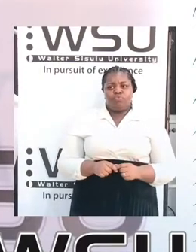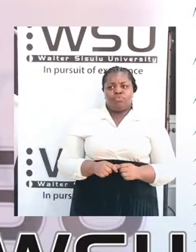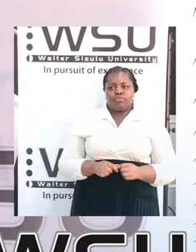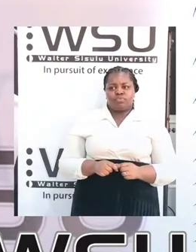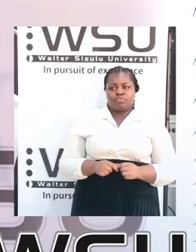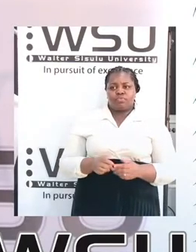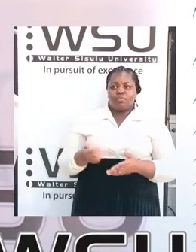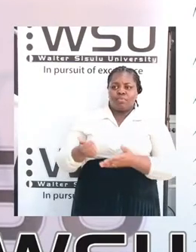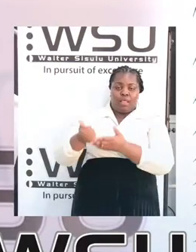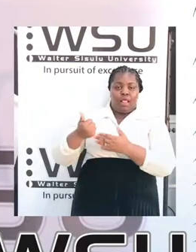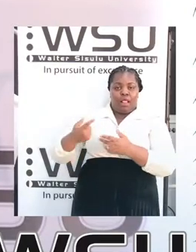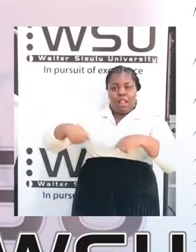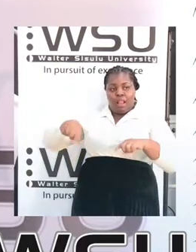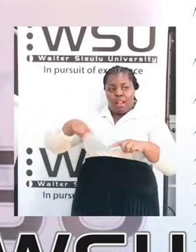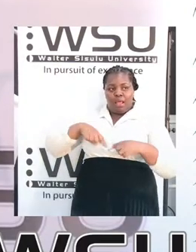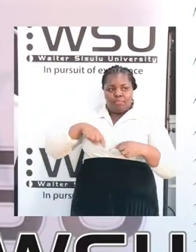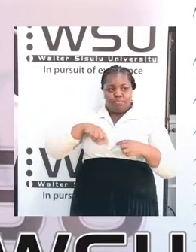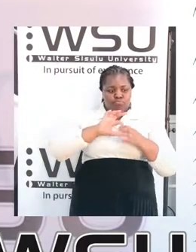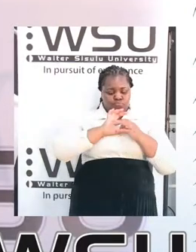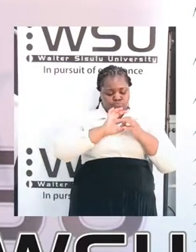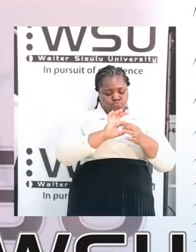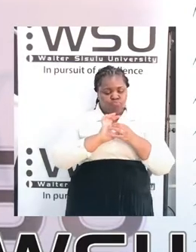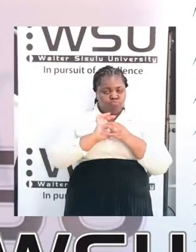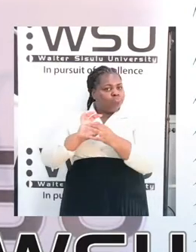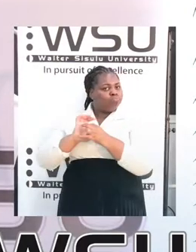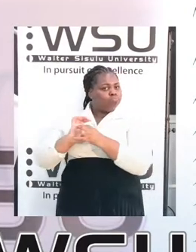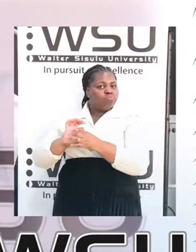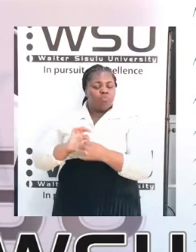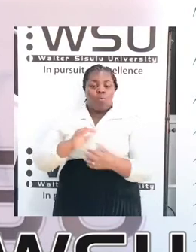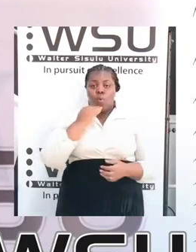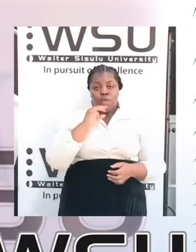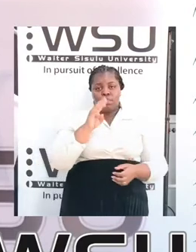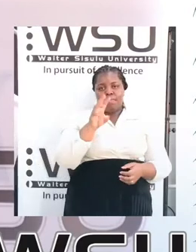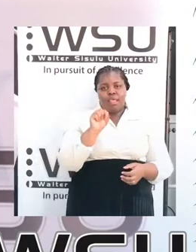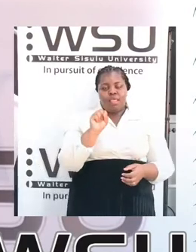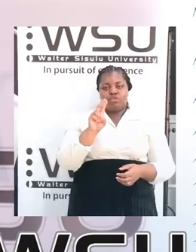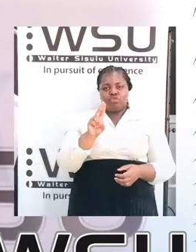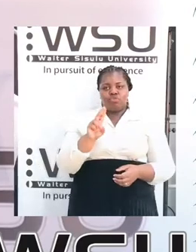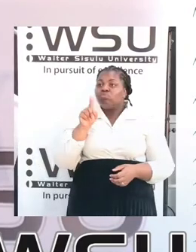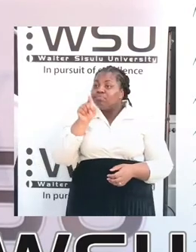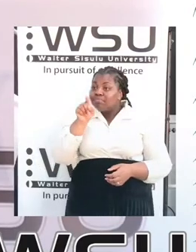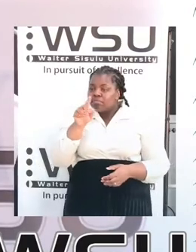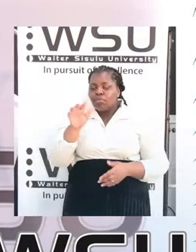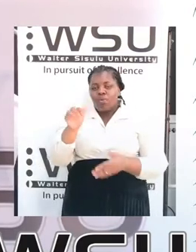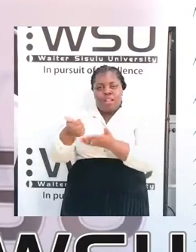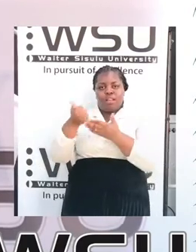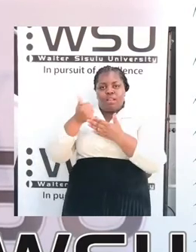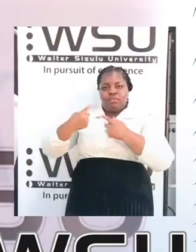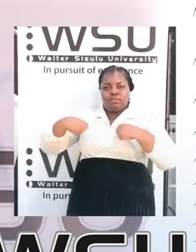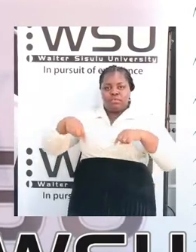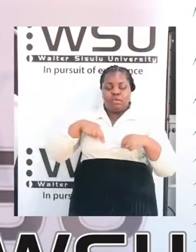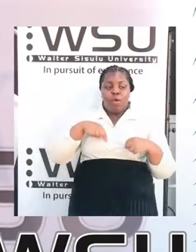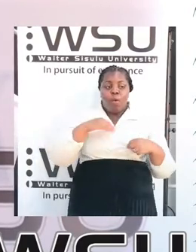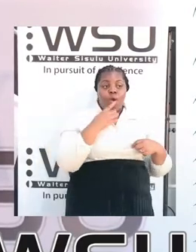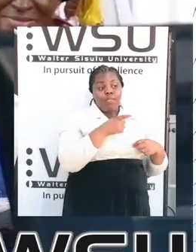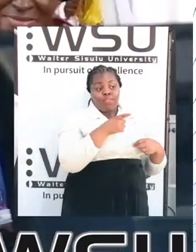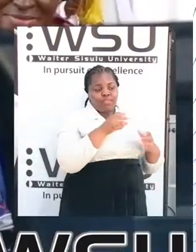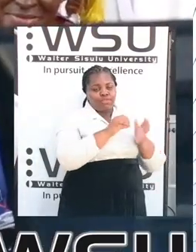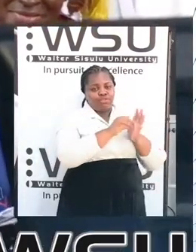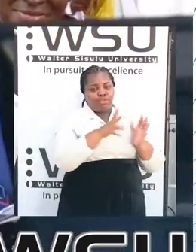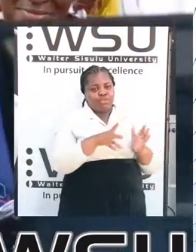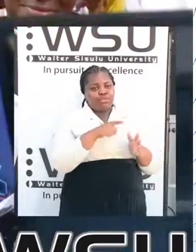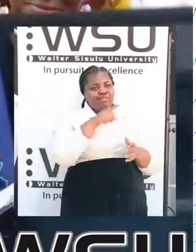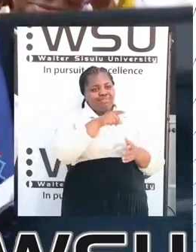and help us strengthen relations with friends of WSU, who will in turn assist our students with